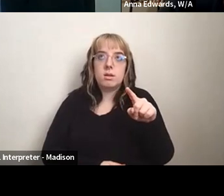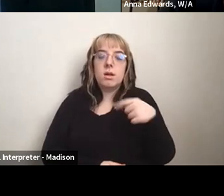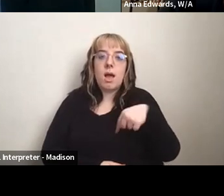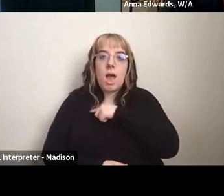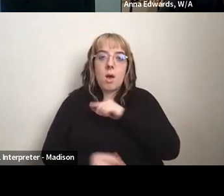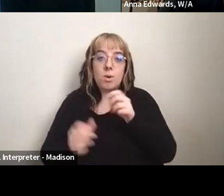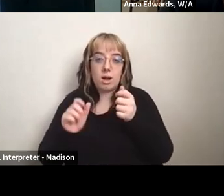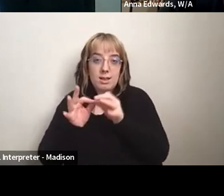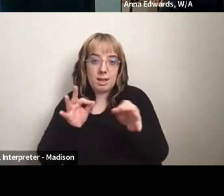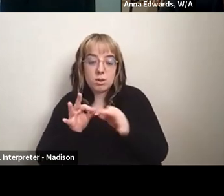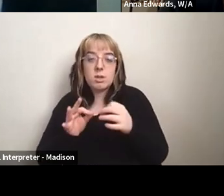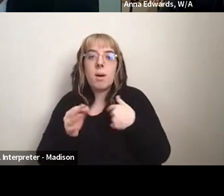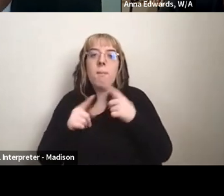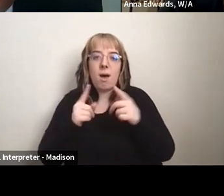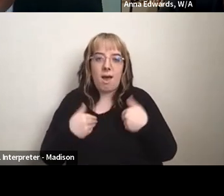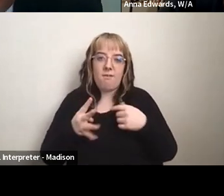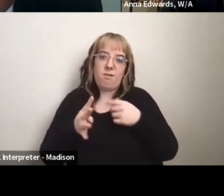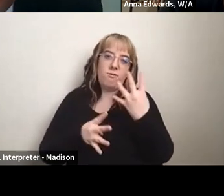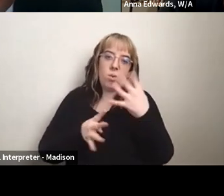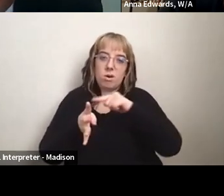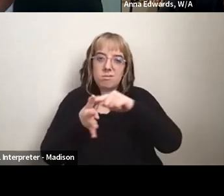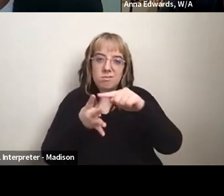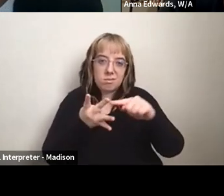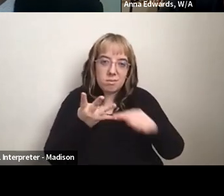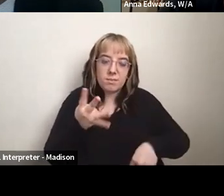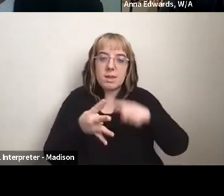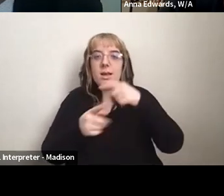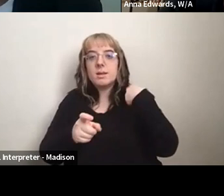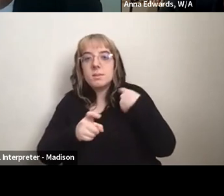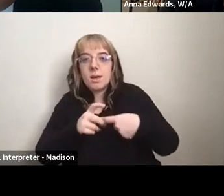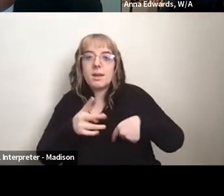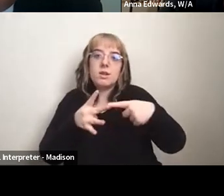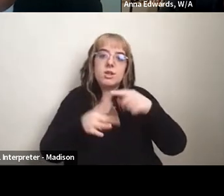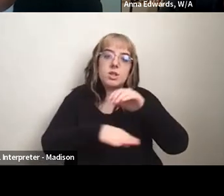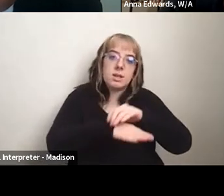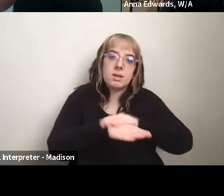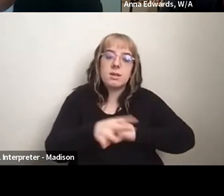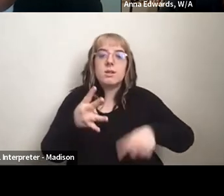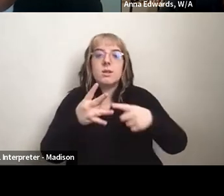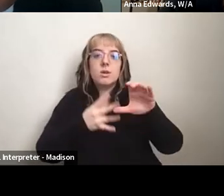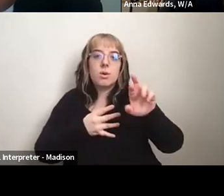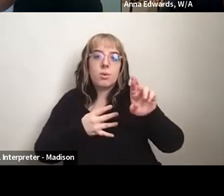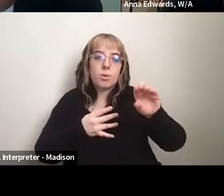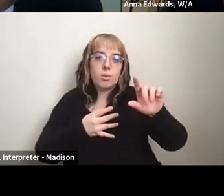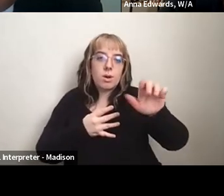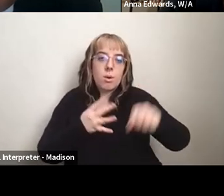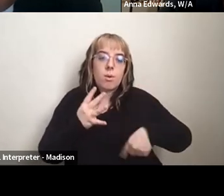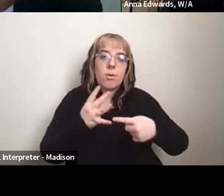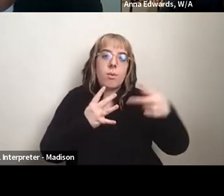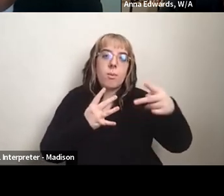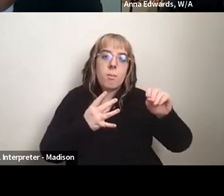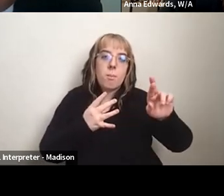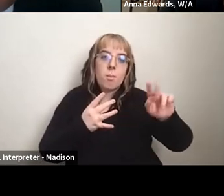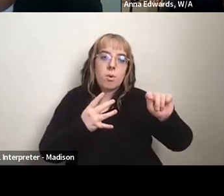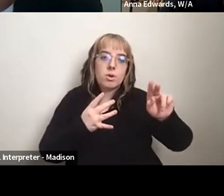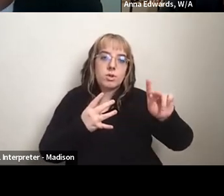languages, but we have 4 main languages, Spanish, English, Creole, and Portuguese, that are our main